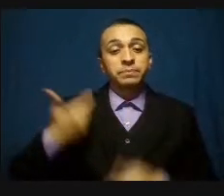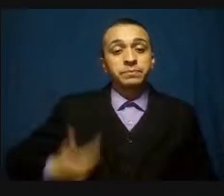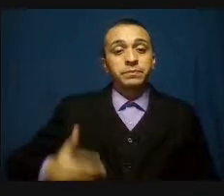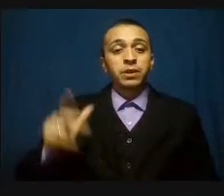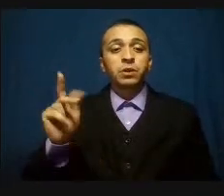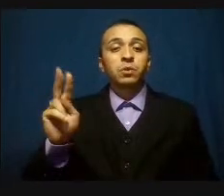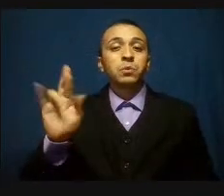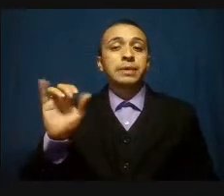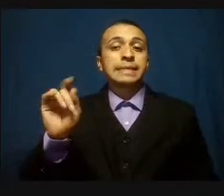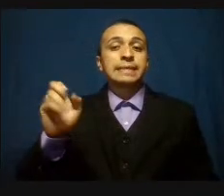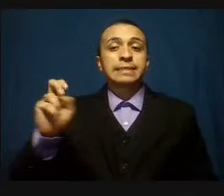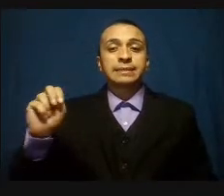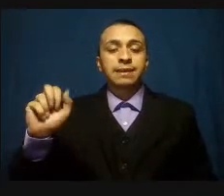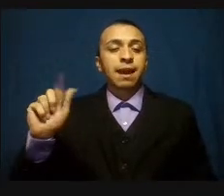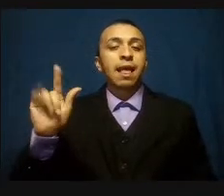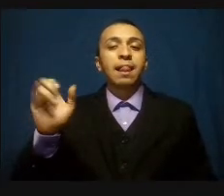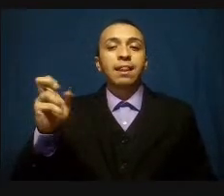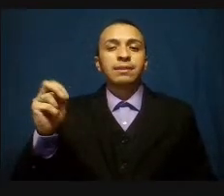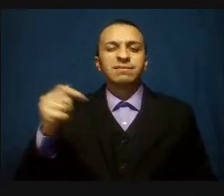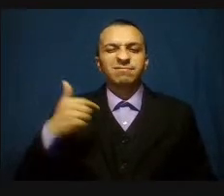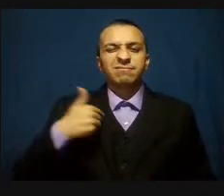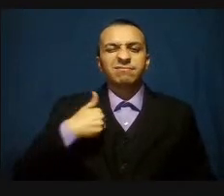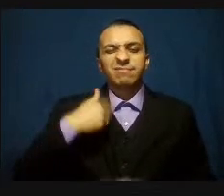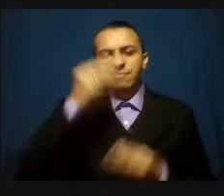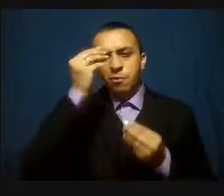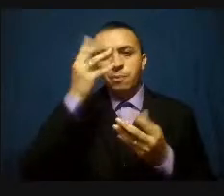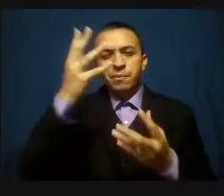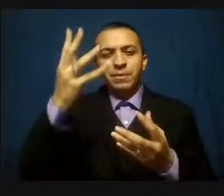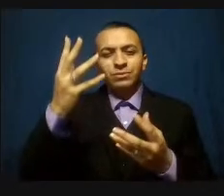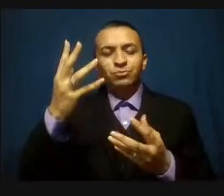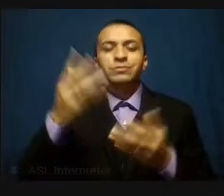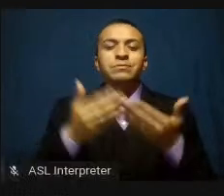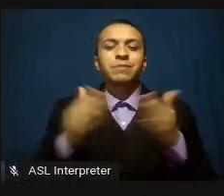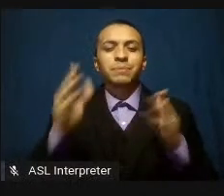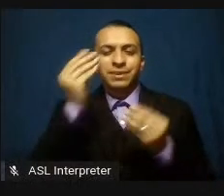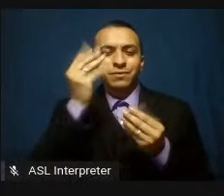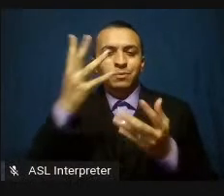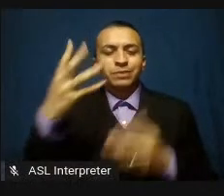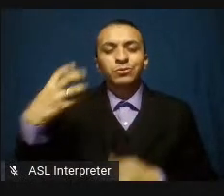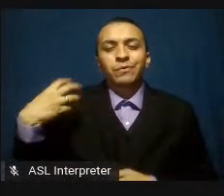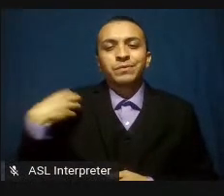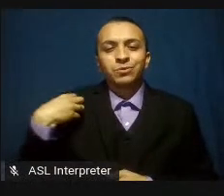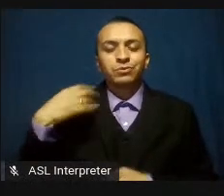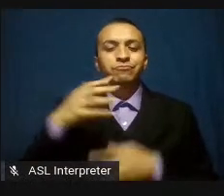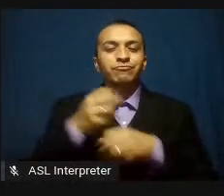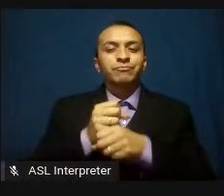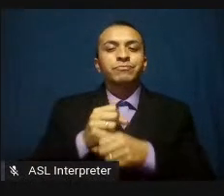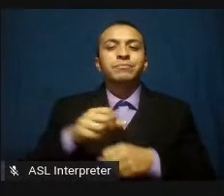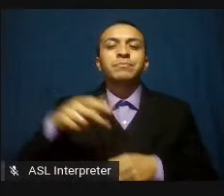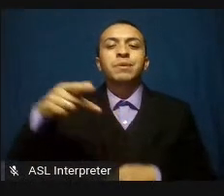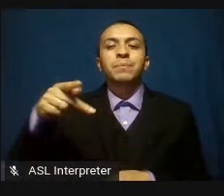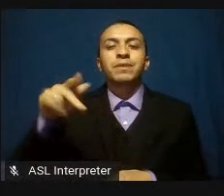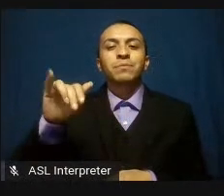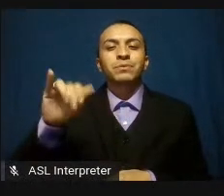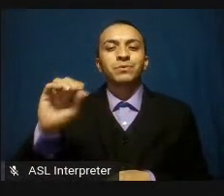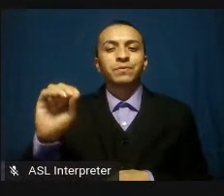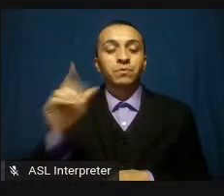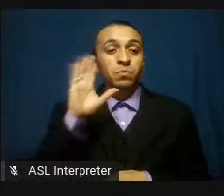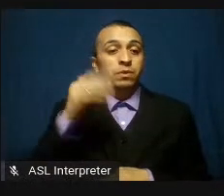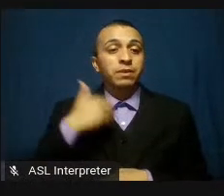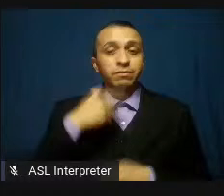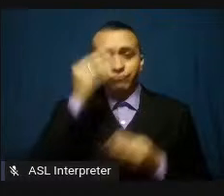1. Tonight, we're going to have an operational briefing by one of our operations section chiefs, Billy Steers. We're going to have